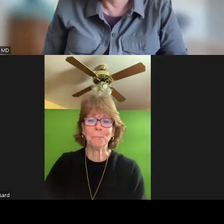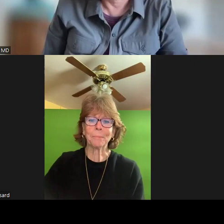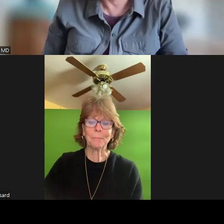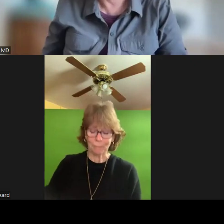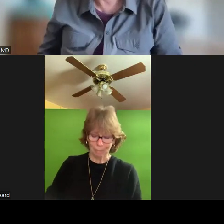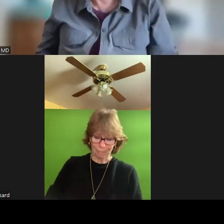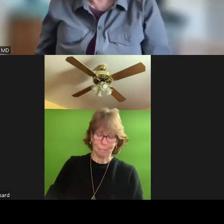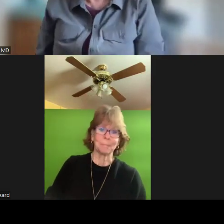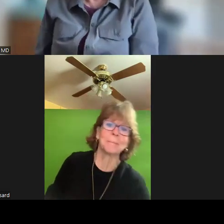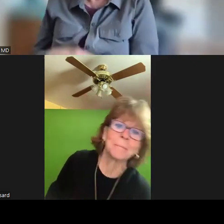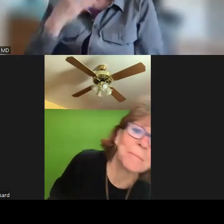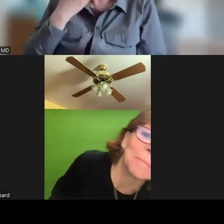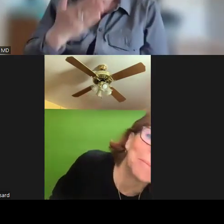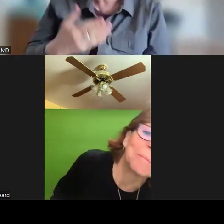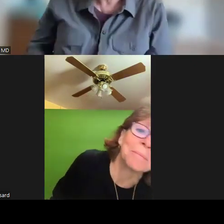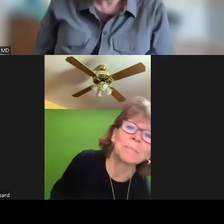Oh,